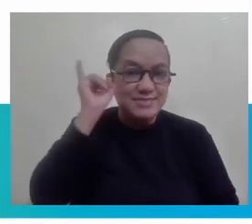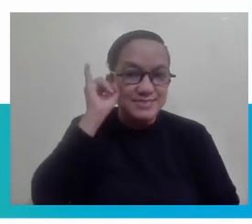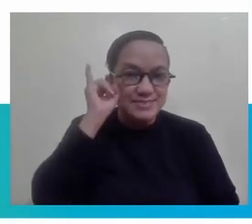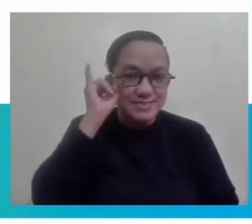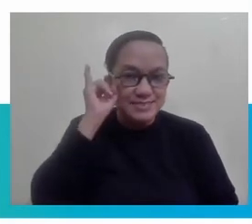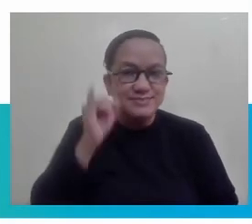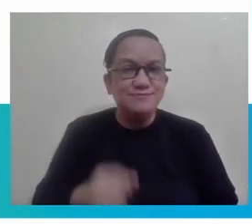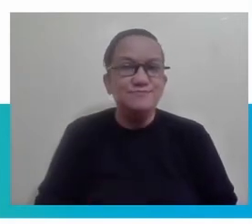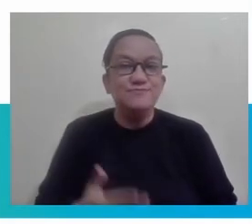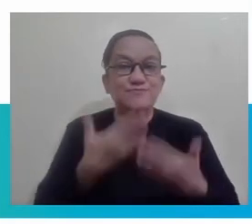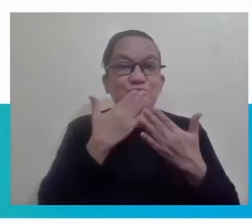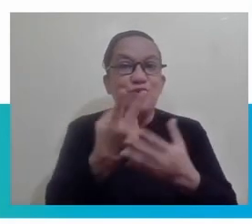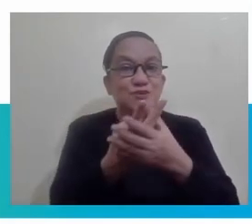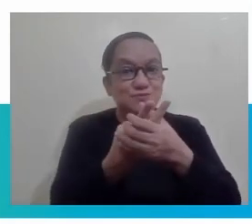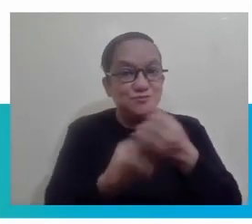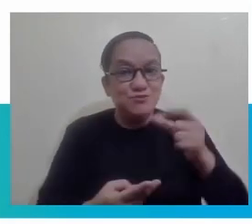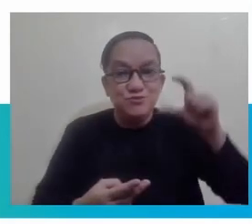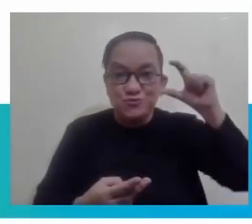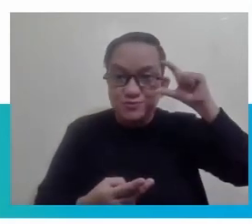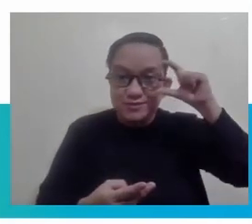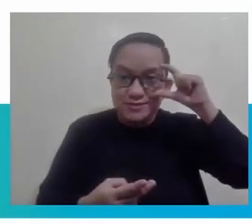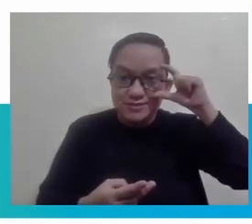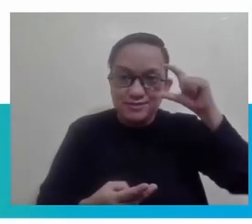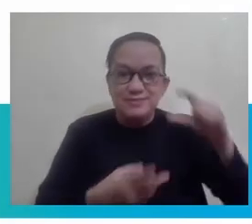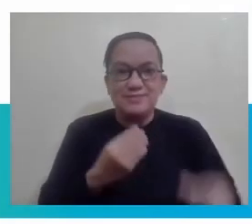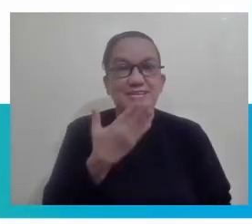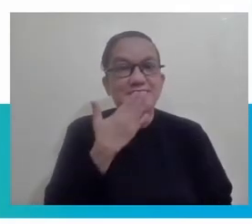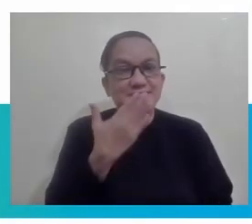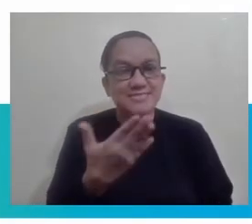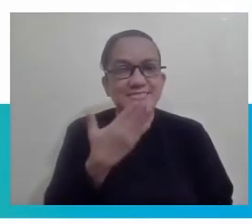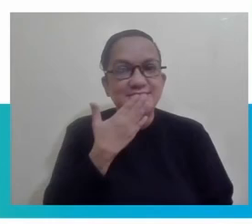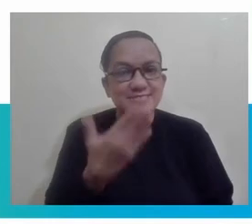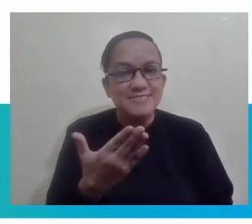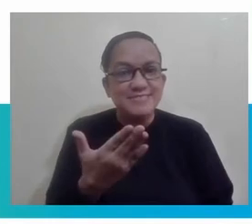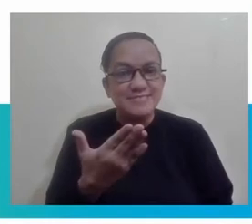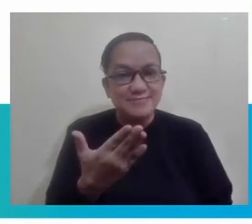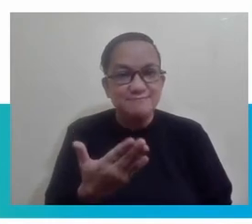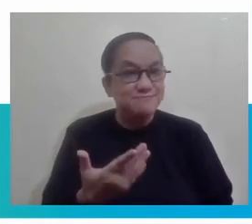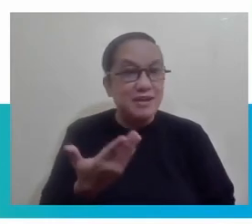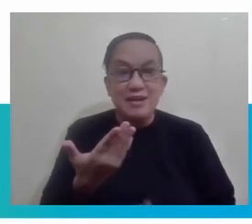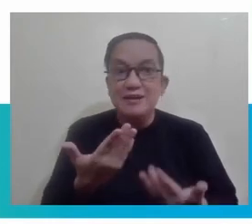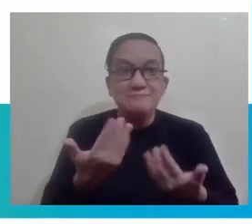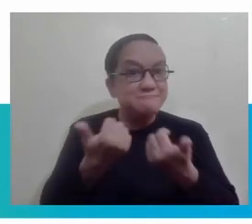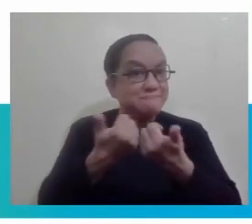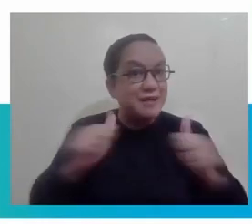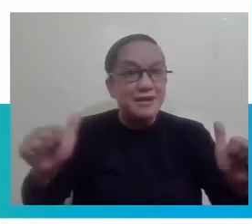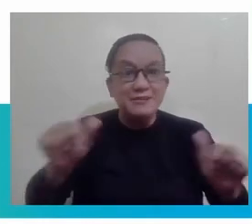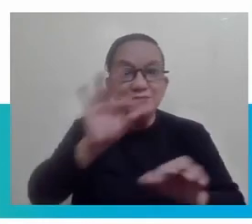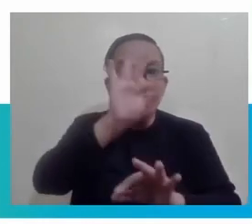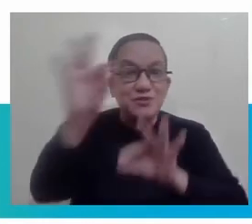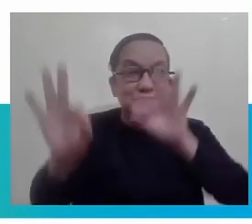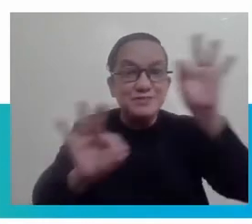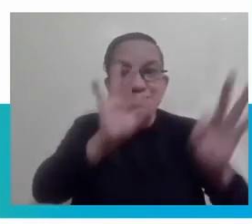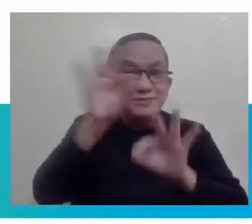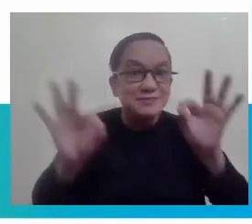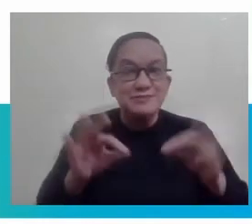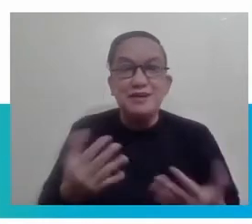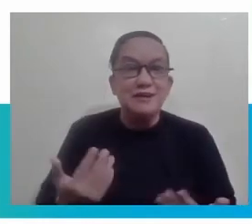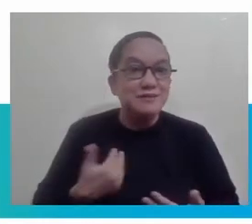one last kind of question to maybe share that departing message or the departing insight.